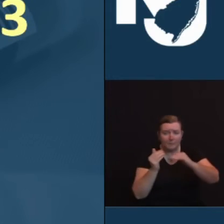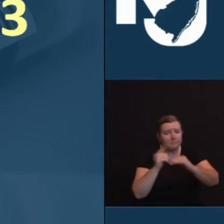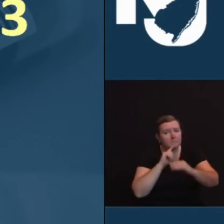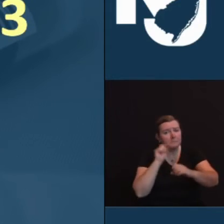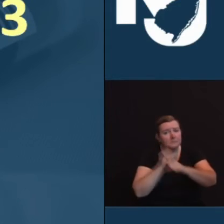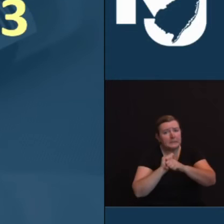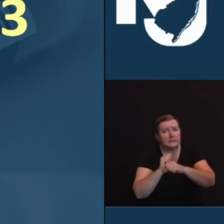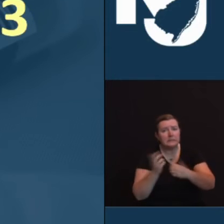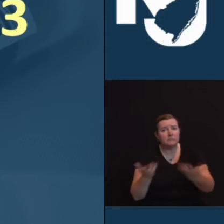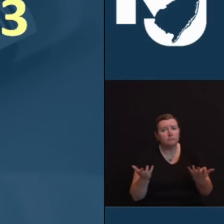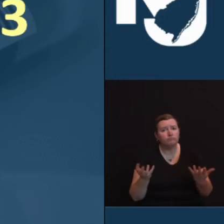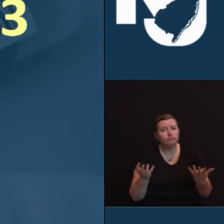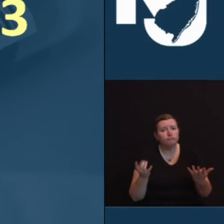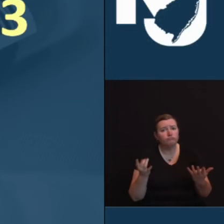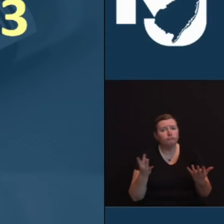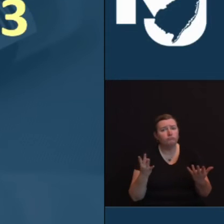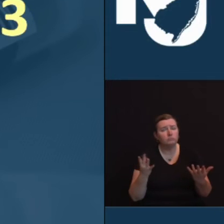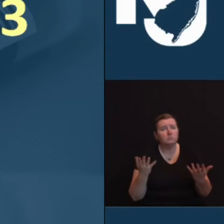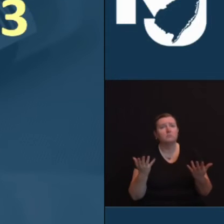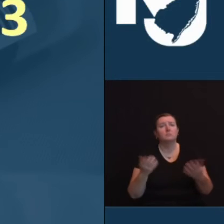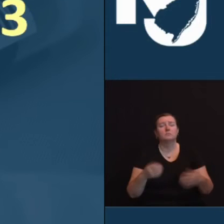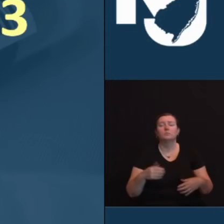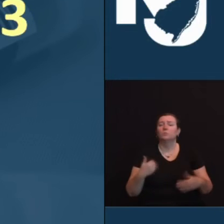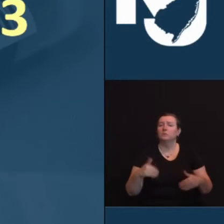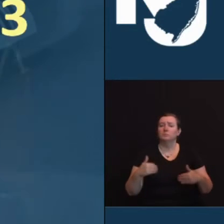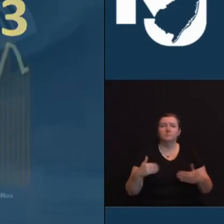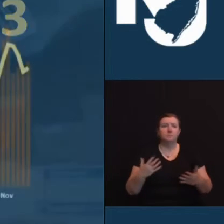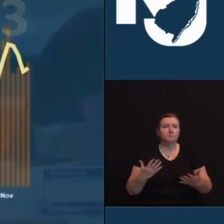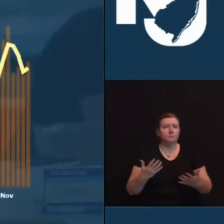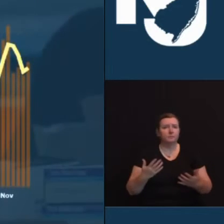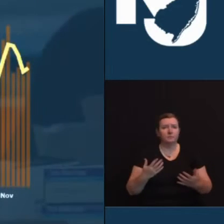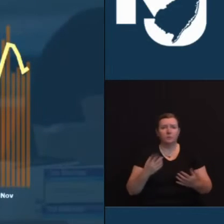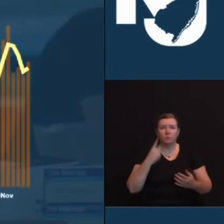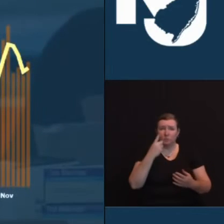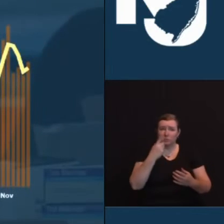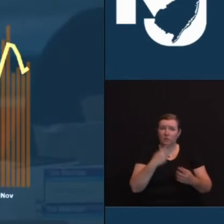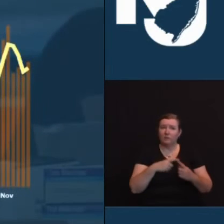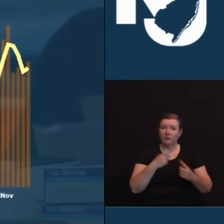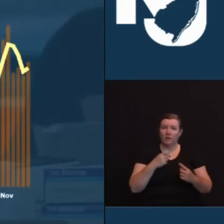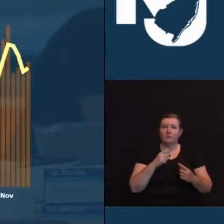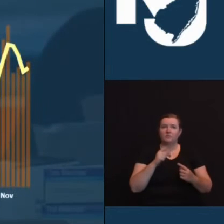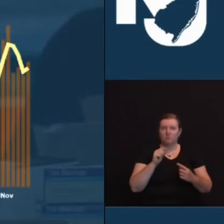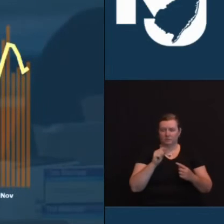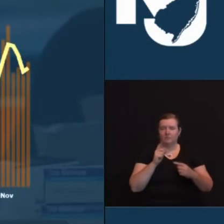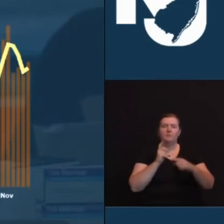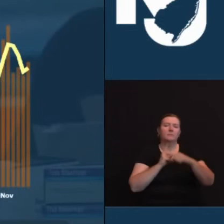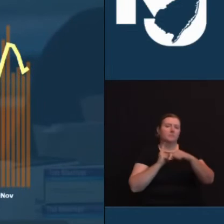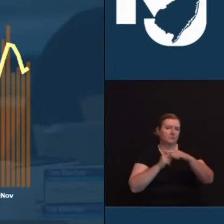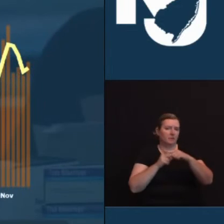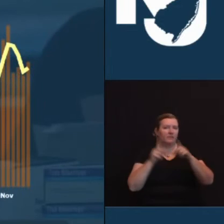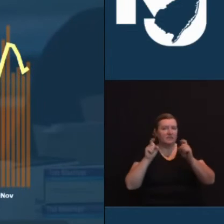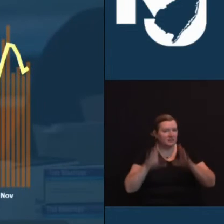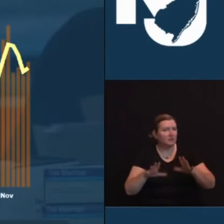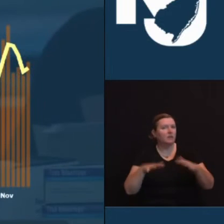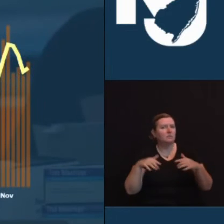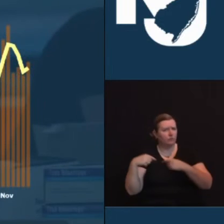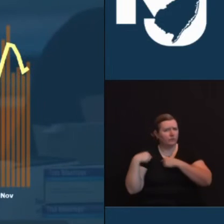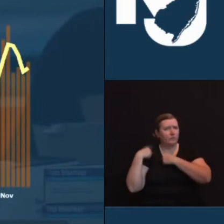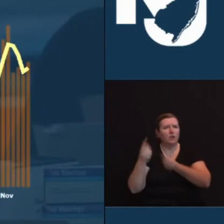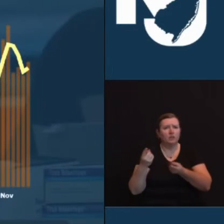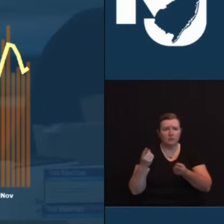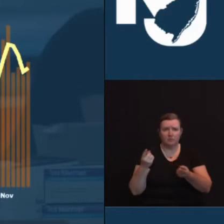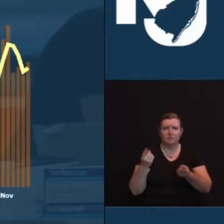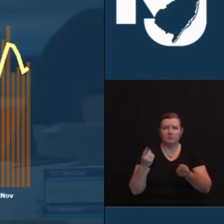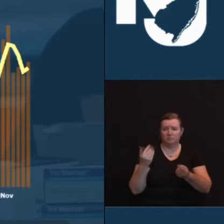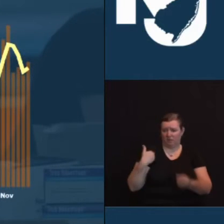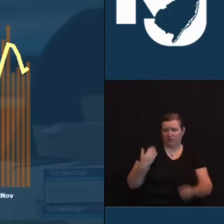come from just the past 4 days. The positivity rate for all PCR tests recorded on Thursday, November 12th,